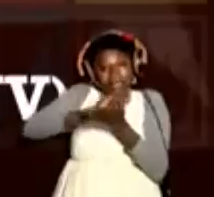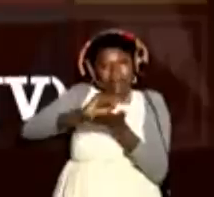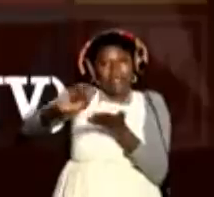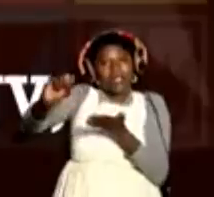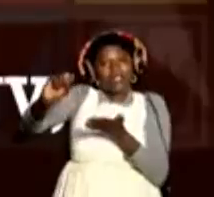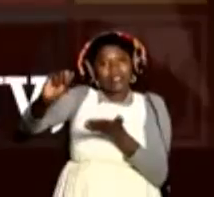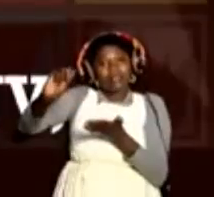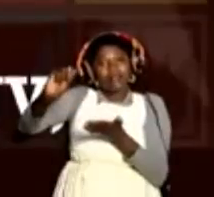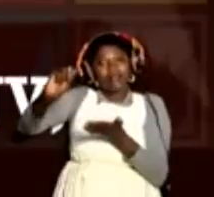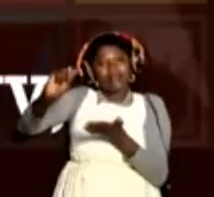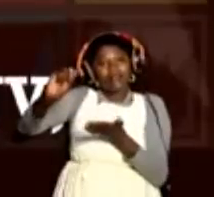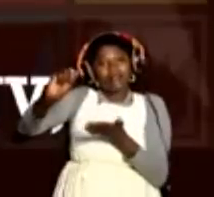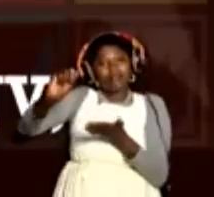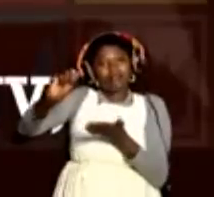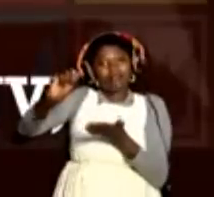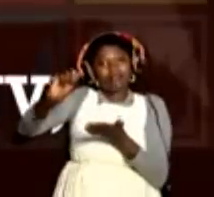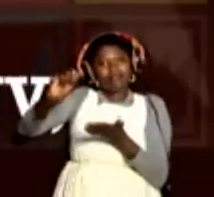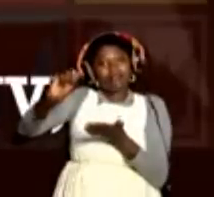sanctified